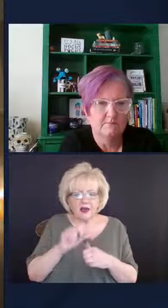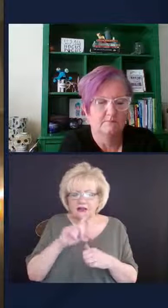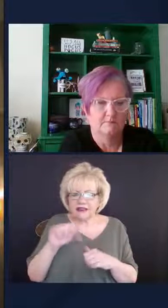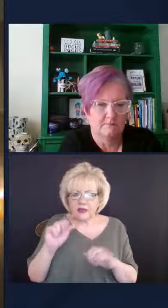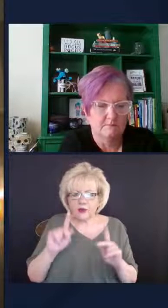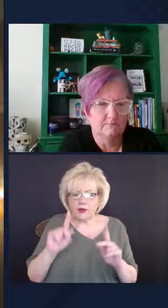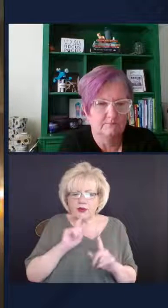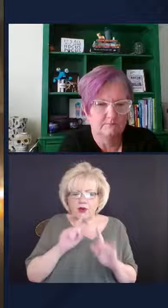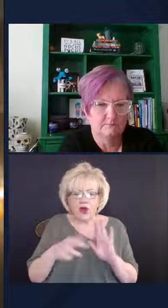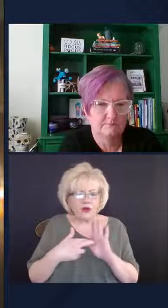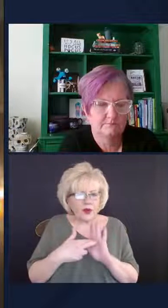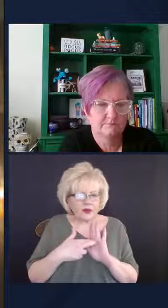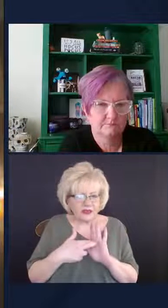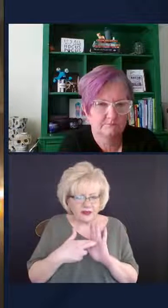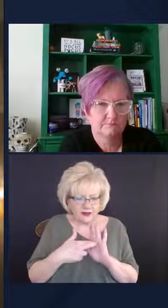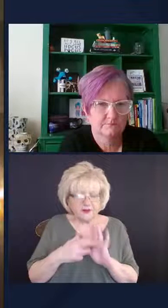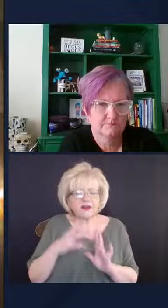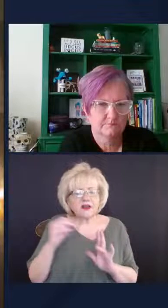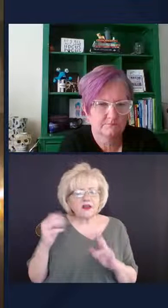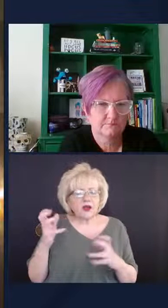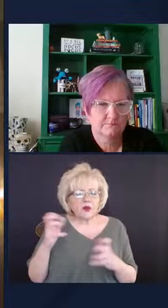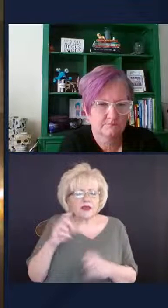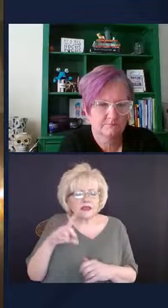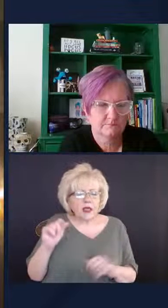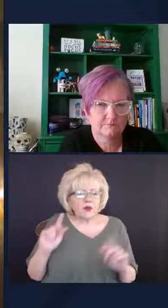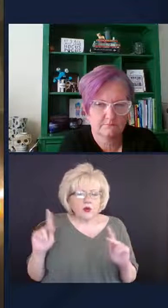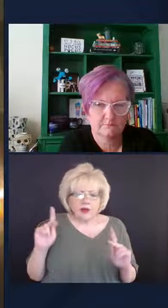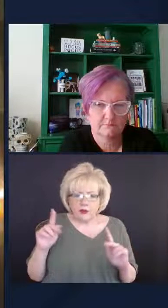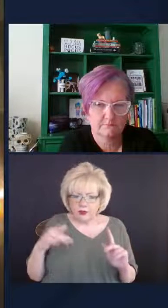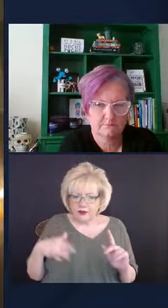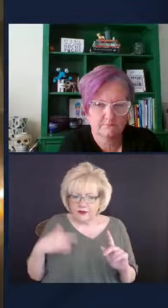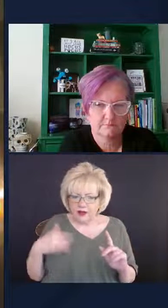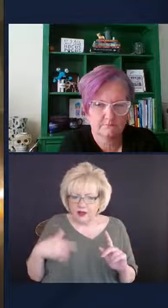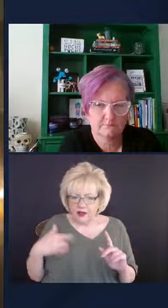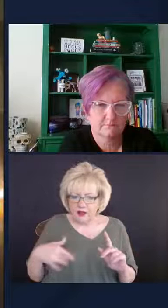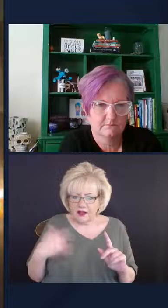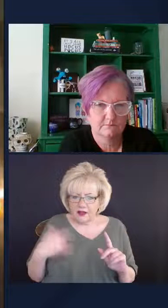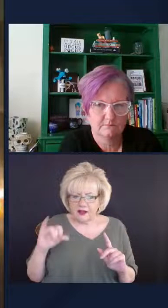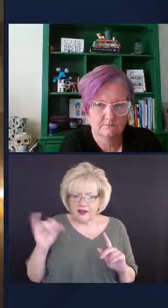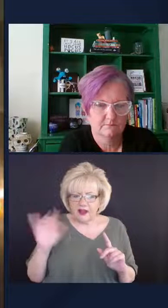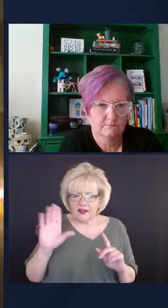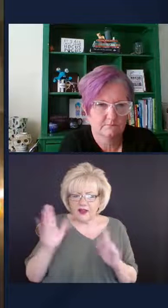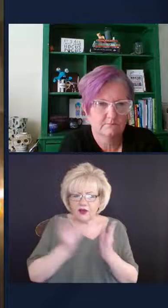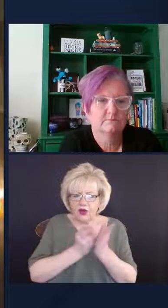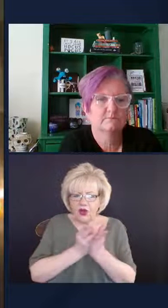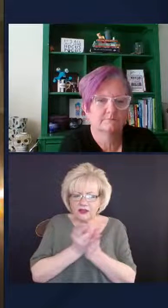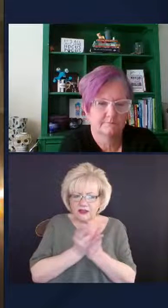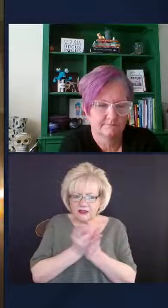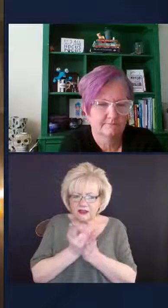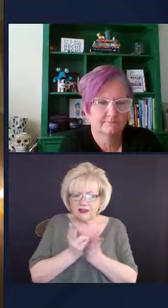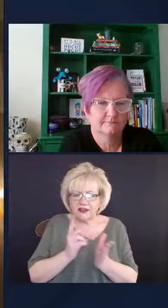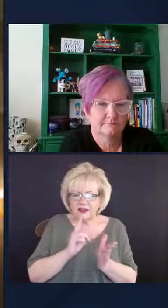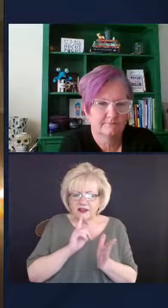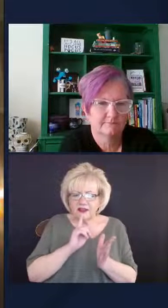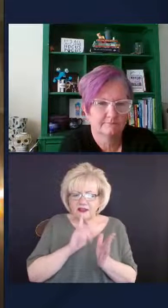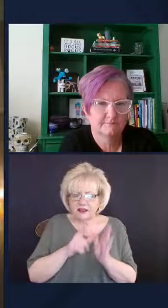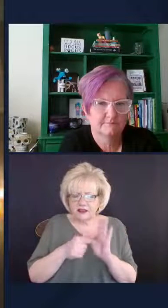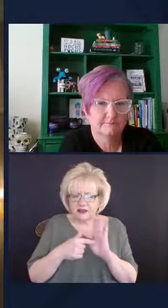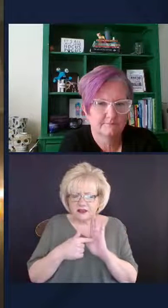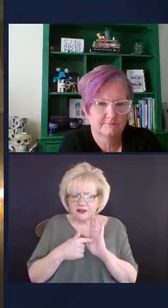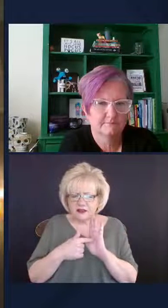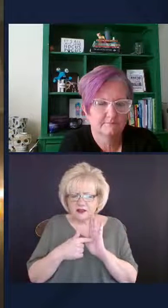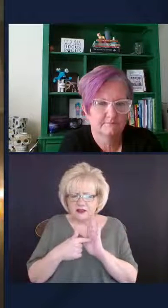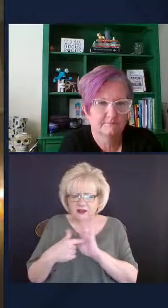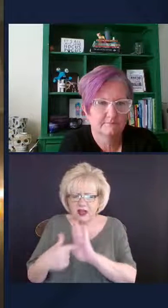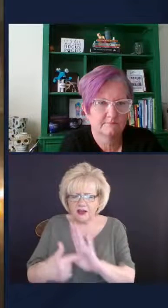represented, and I want disabled people to feel like their authenticity is shining through, because we don't get that enough. And